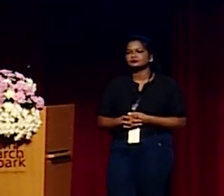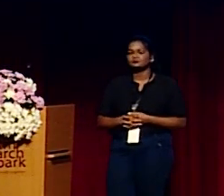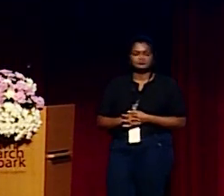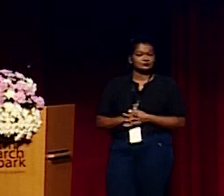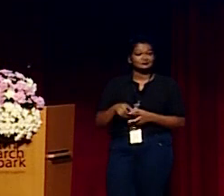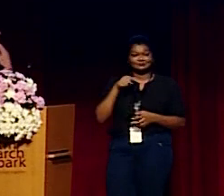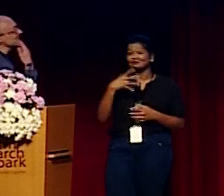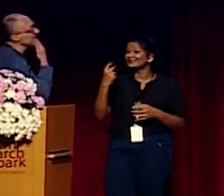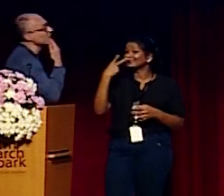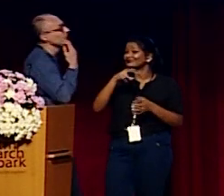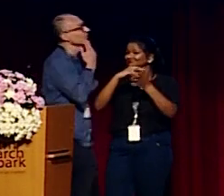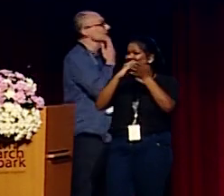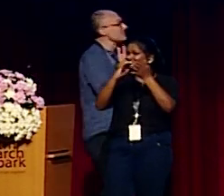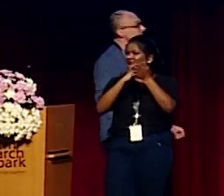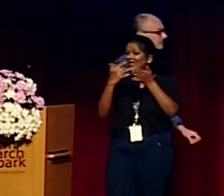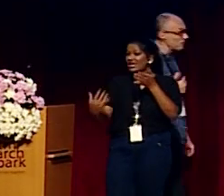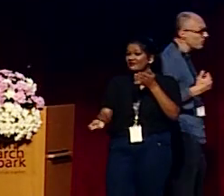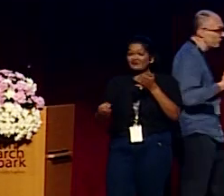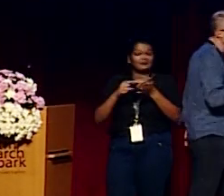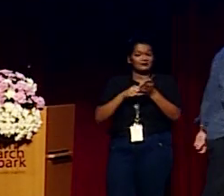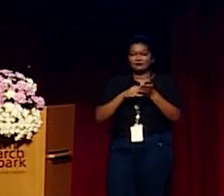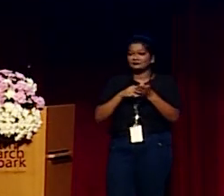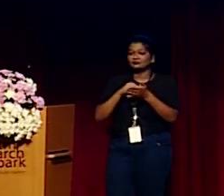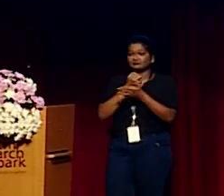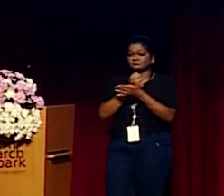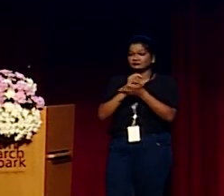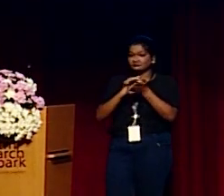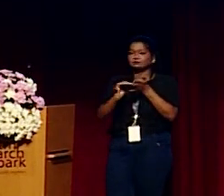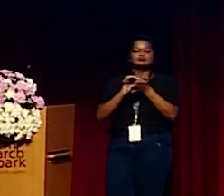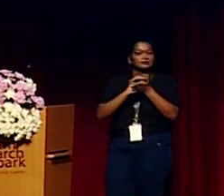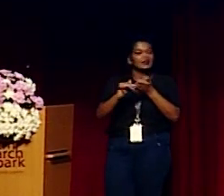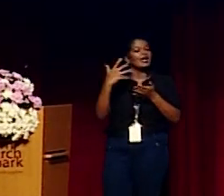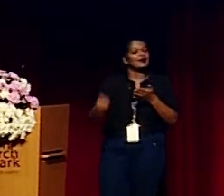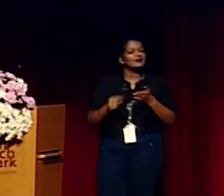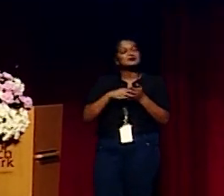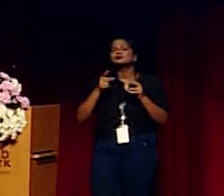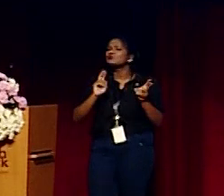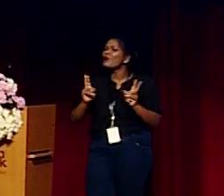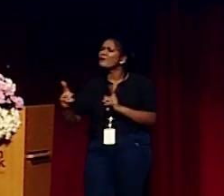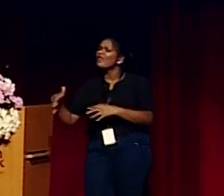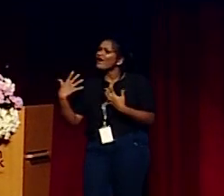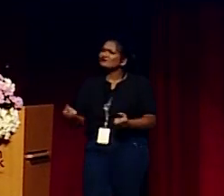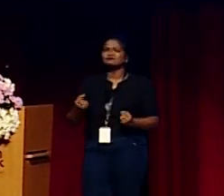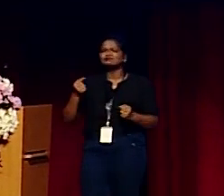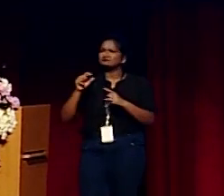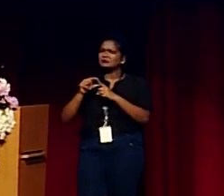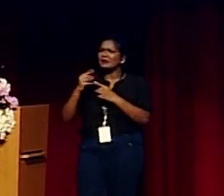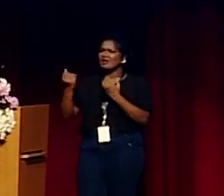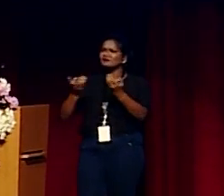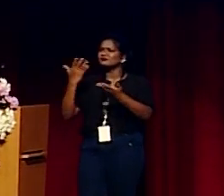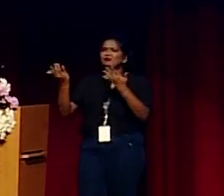And the Braille you can see here it's Nemeth, which is commonly used in the United States.